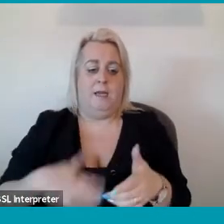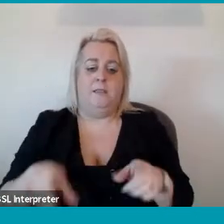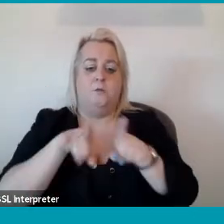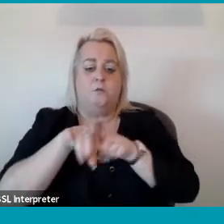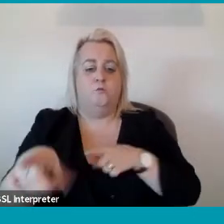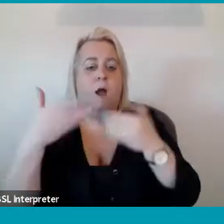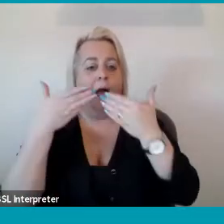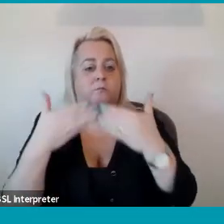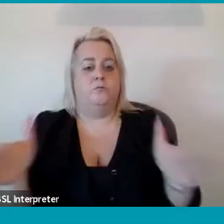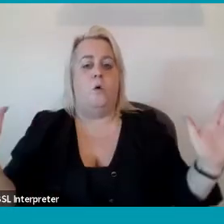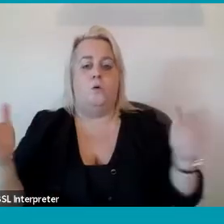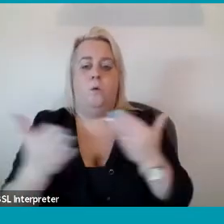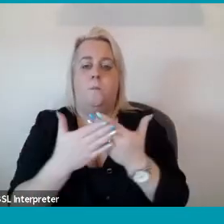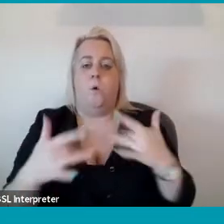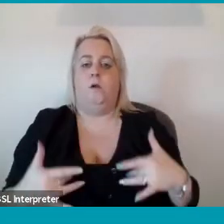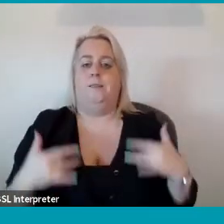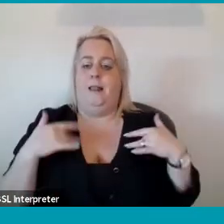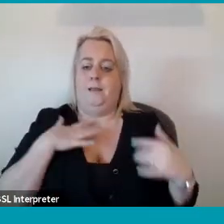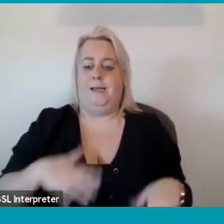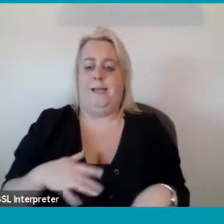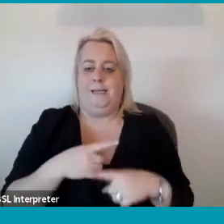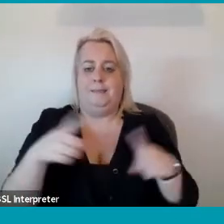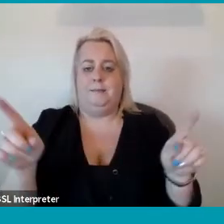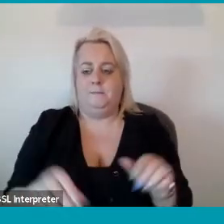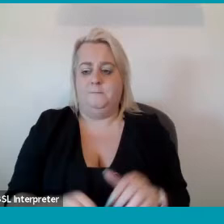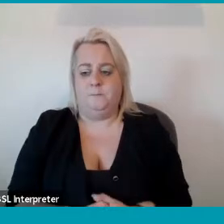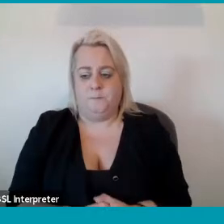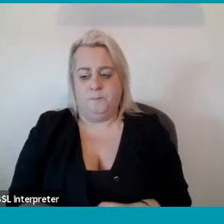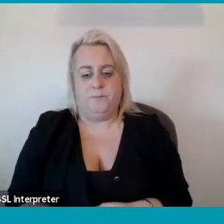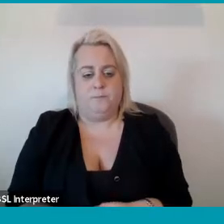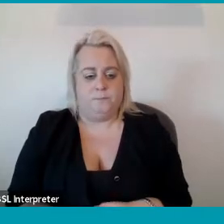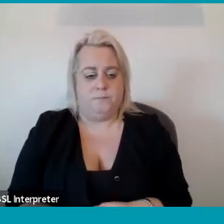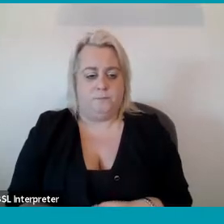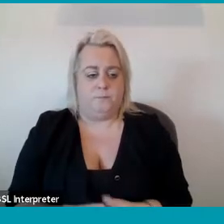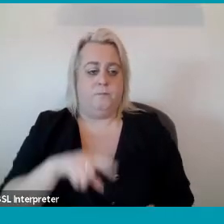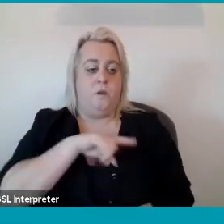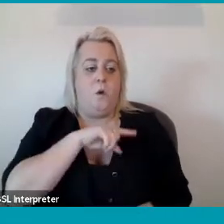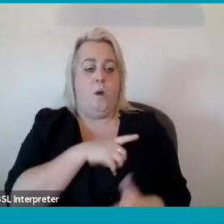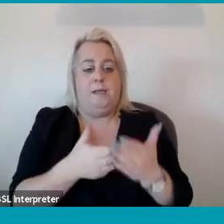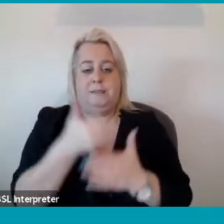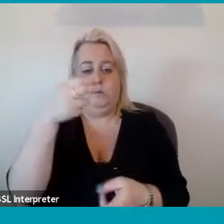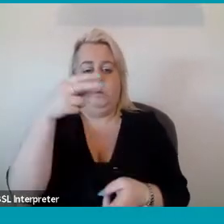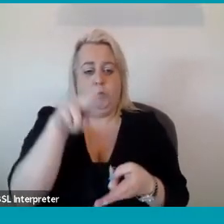talent. That's a huge one at the moment in these times of skill shortages.